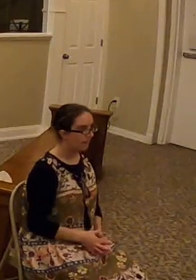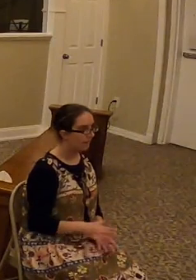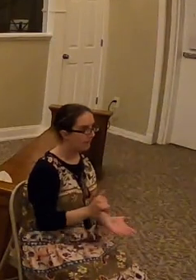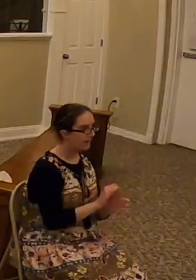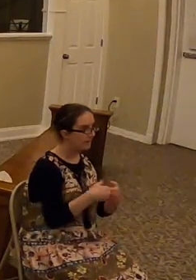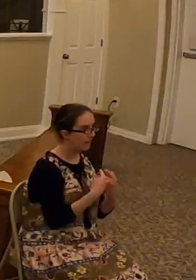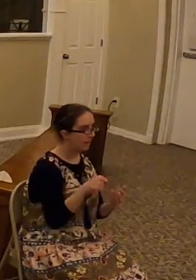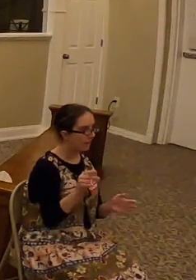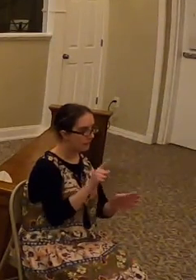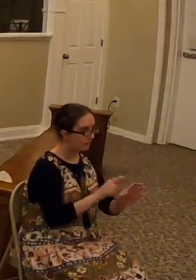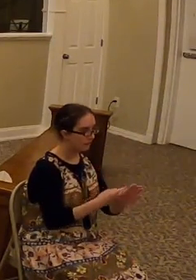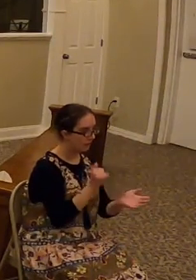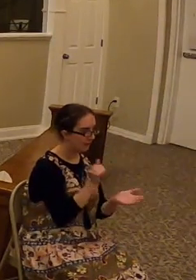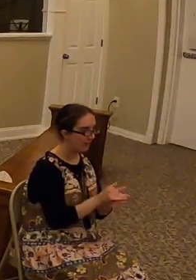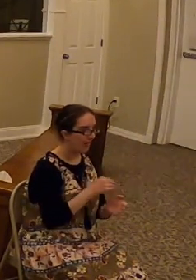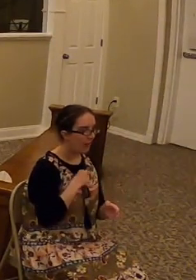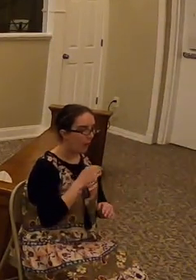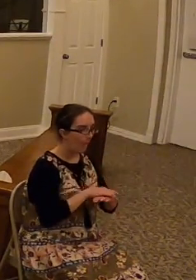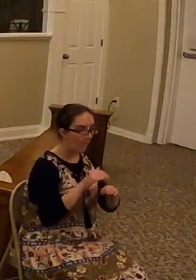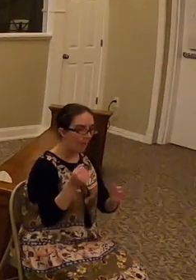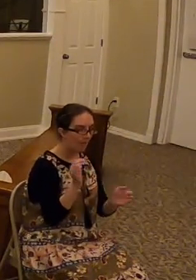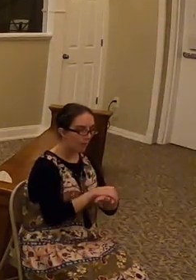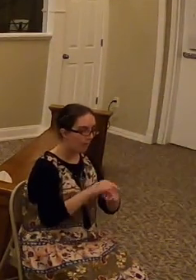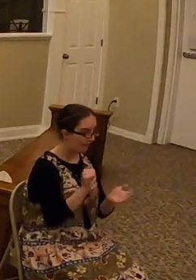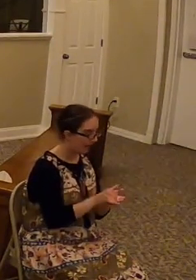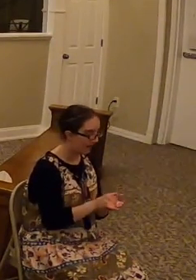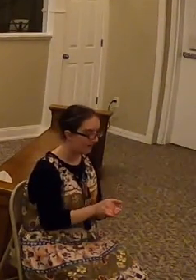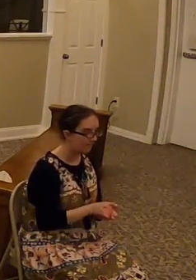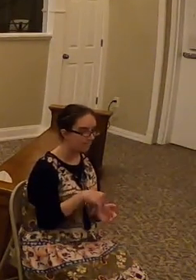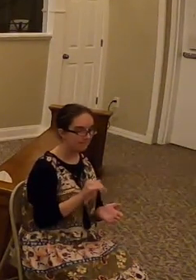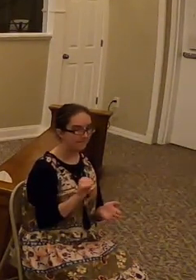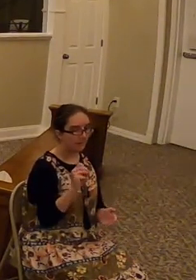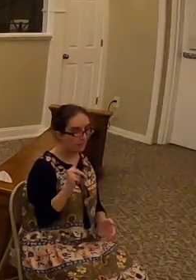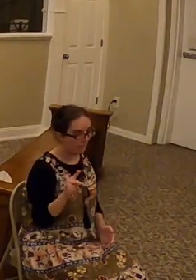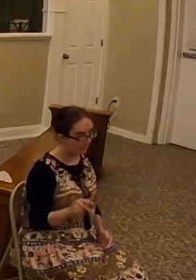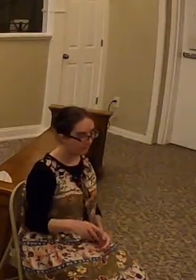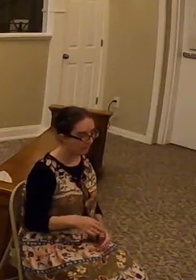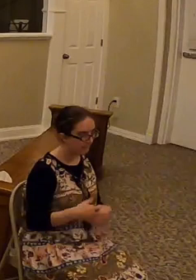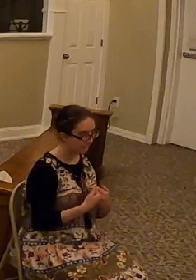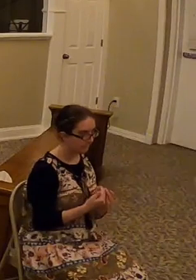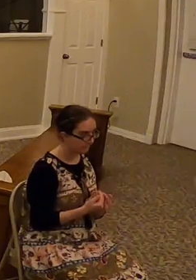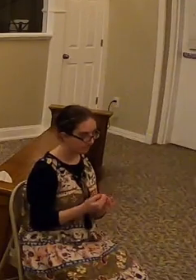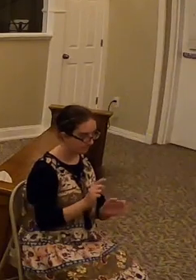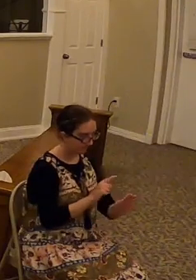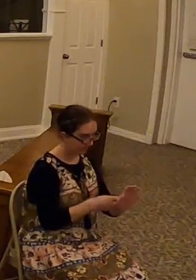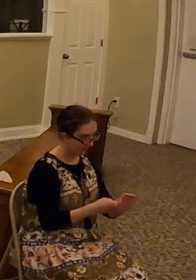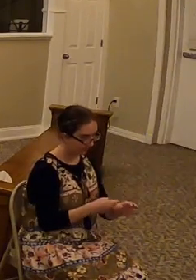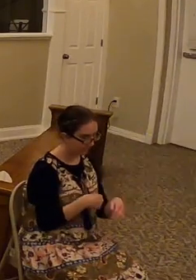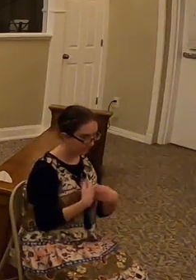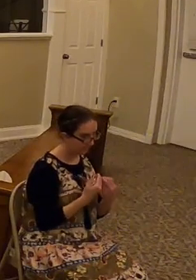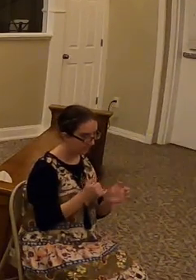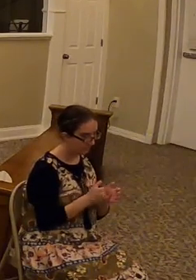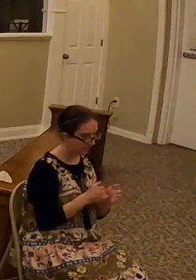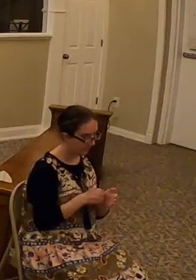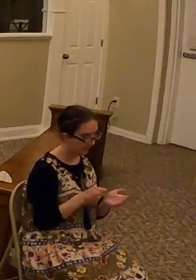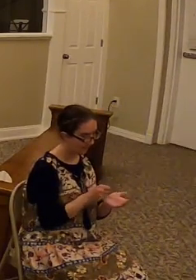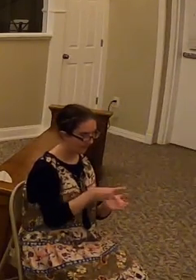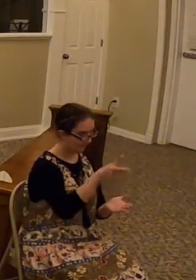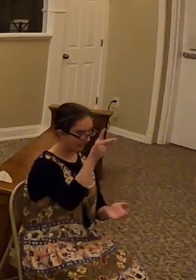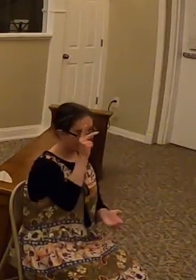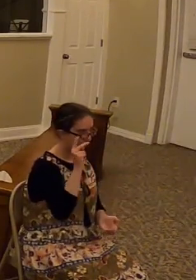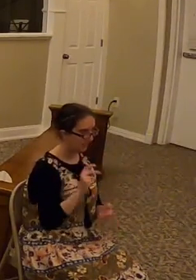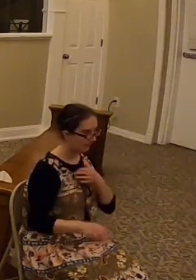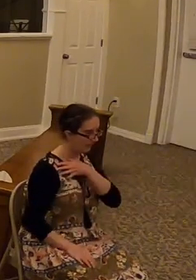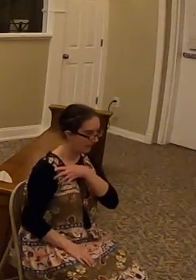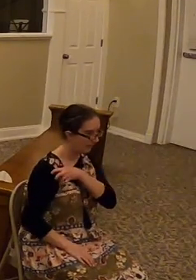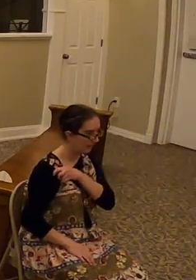And that's how they started that thing. I don't know why I'm off on that, but that's all right, too. And that's how it got its start. That's how it got kicked off.